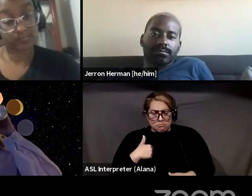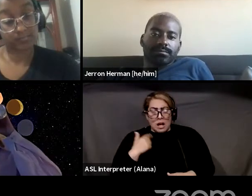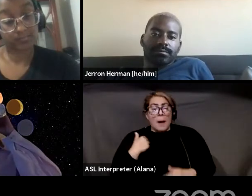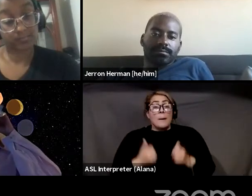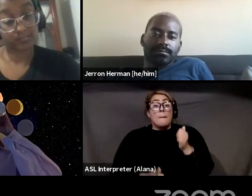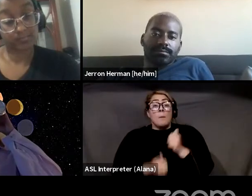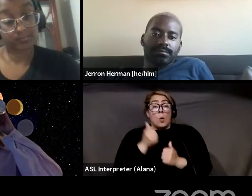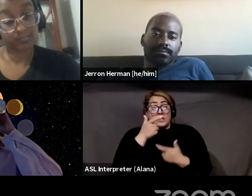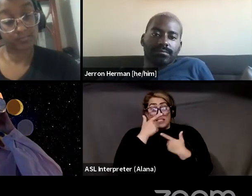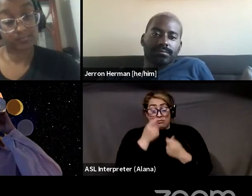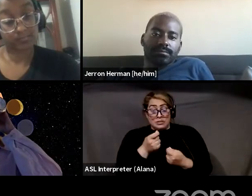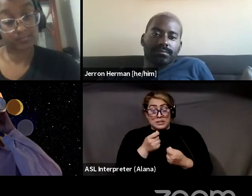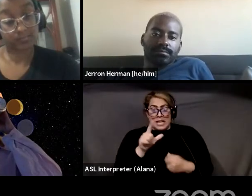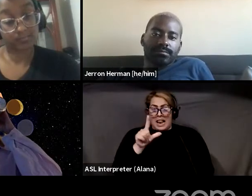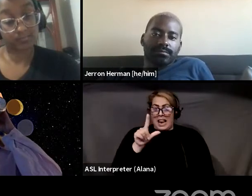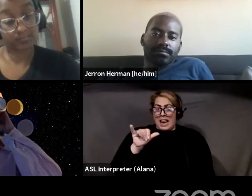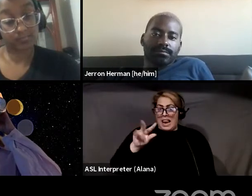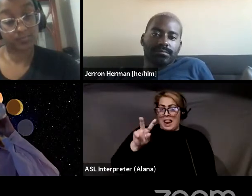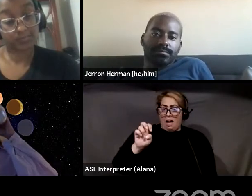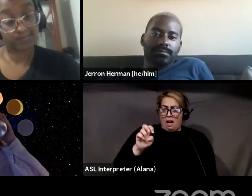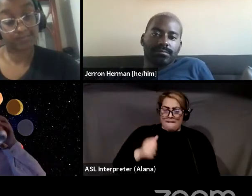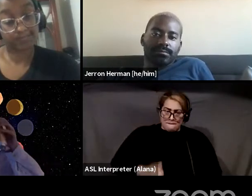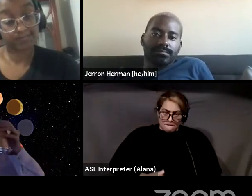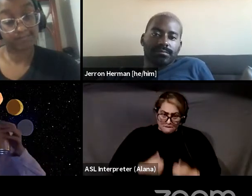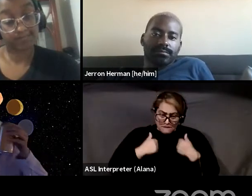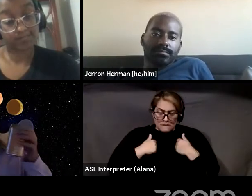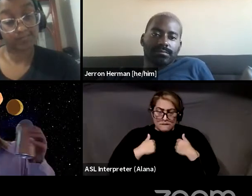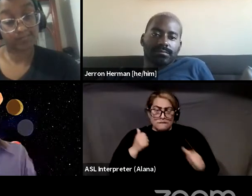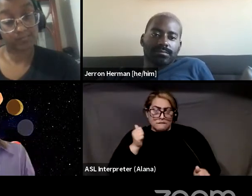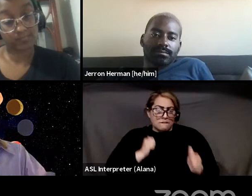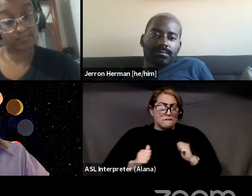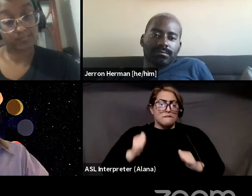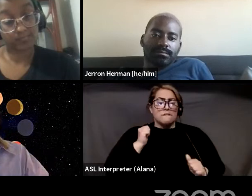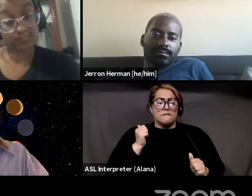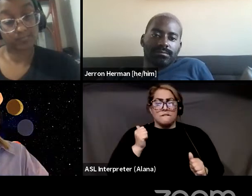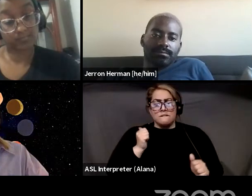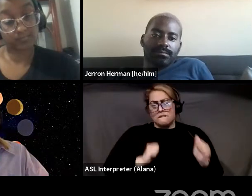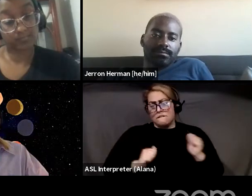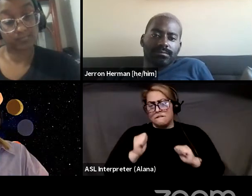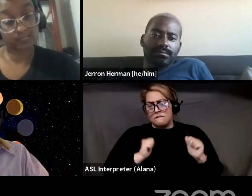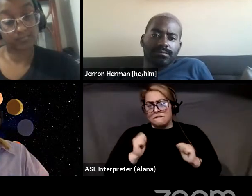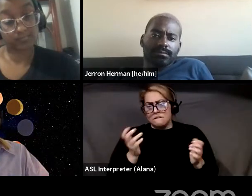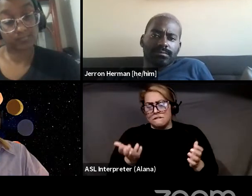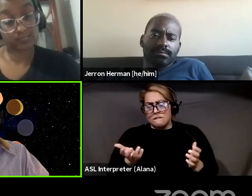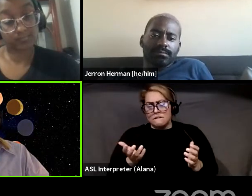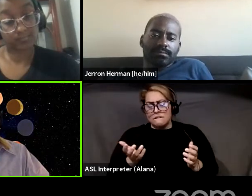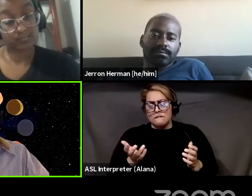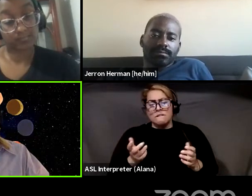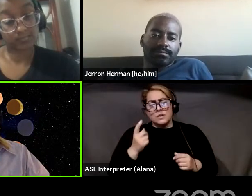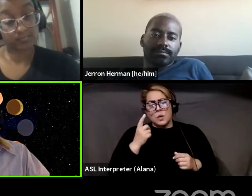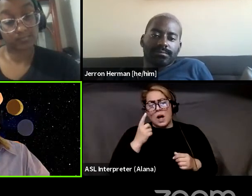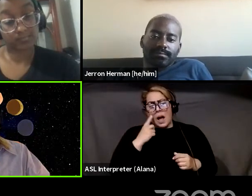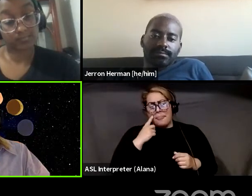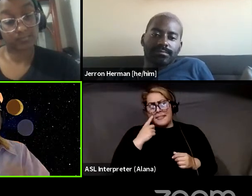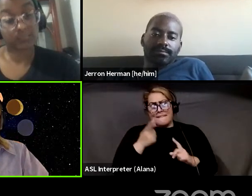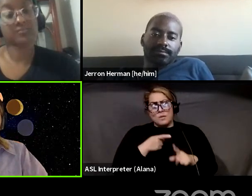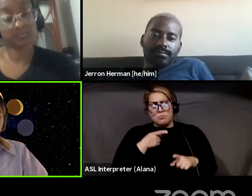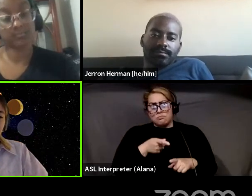in live work. So, you know, I'm thinking about this from that